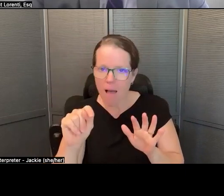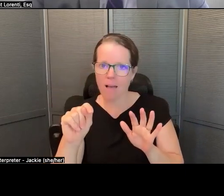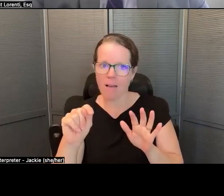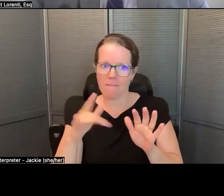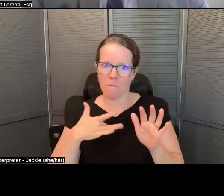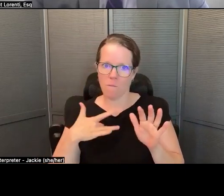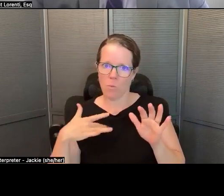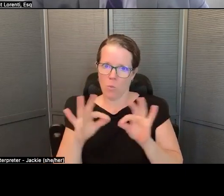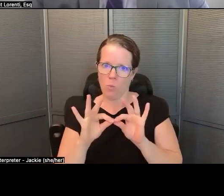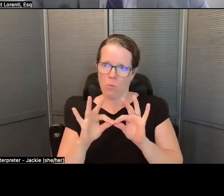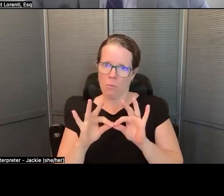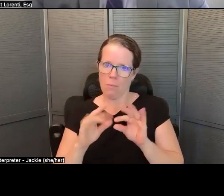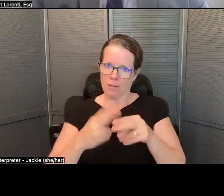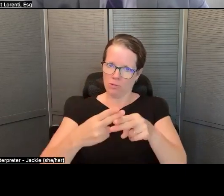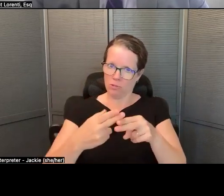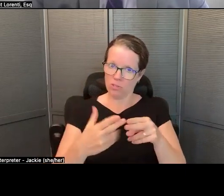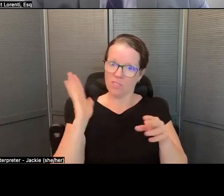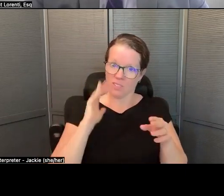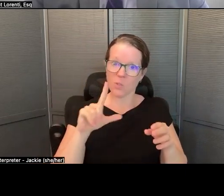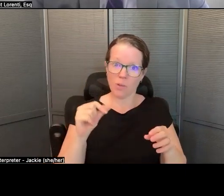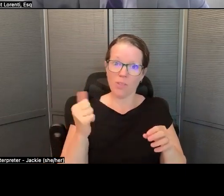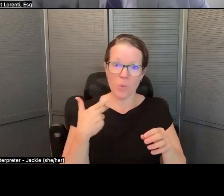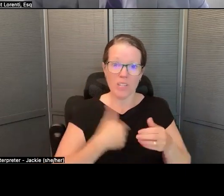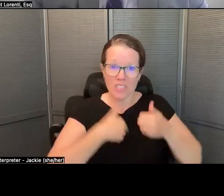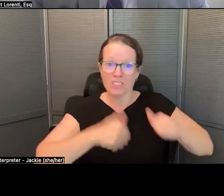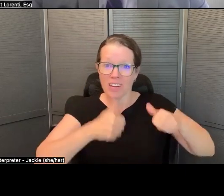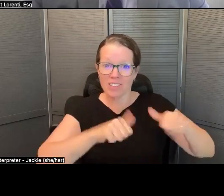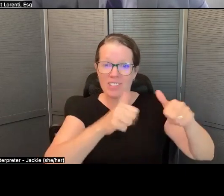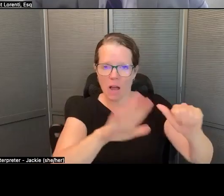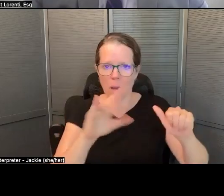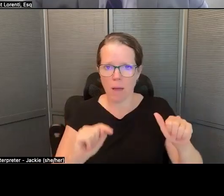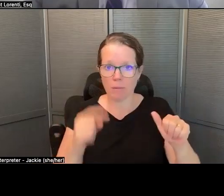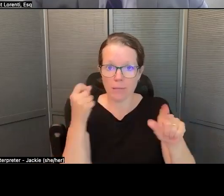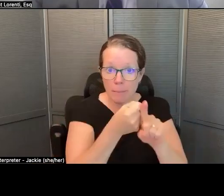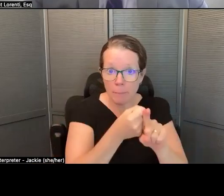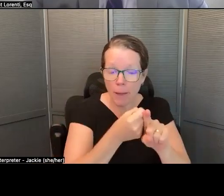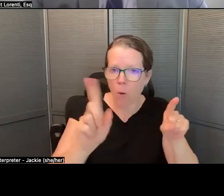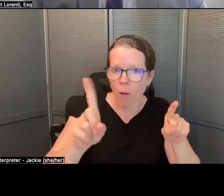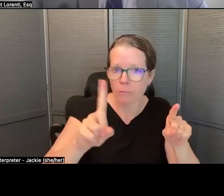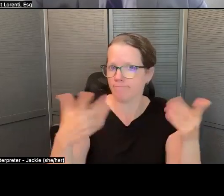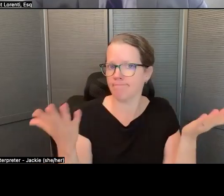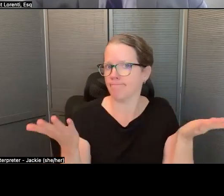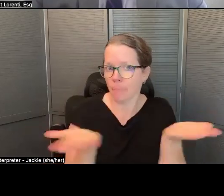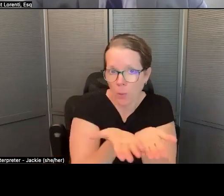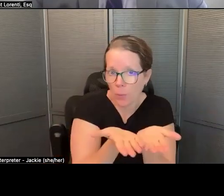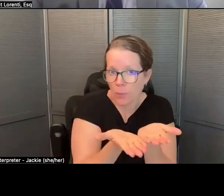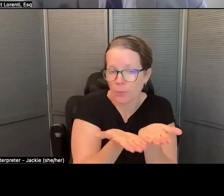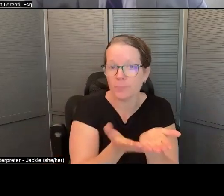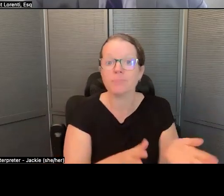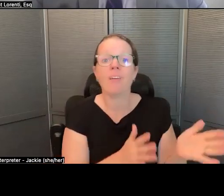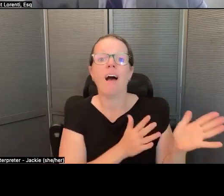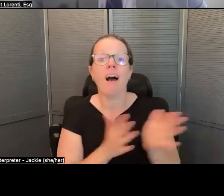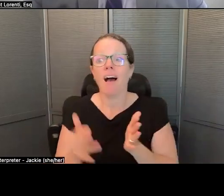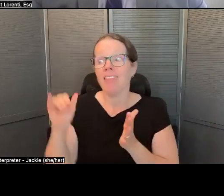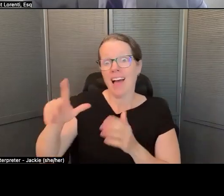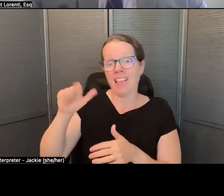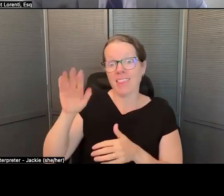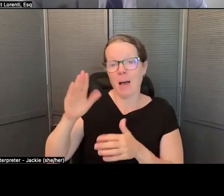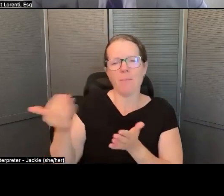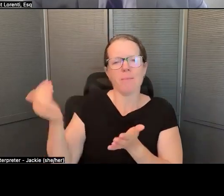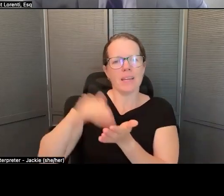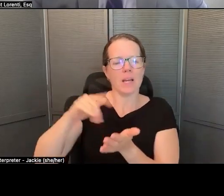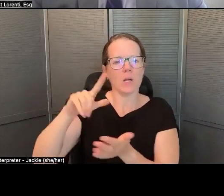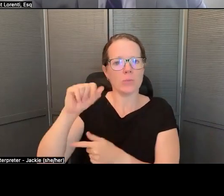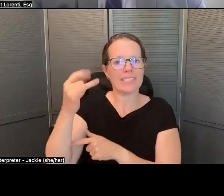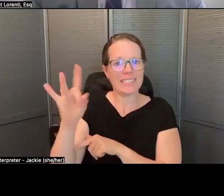services at that point, and yet we weren't having any impact with the clients. In 2018, they looked at the clients, again, people that were coming to the Community